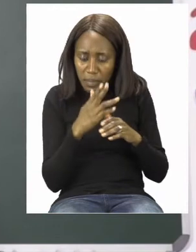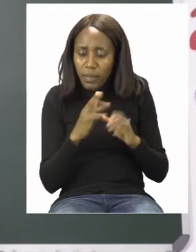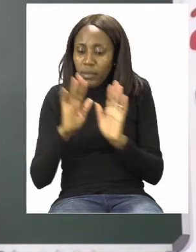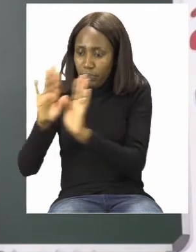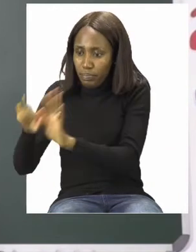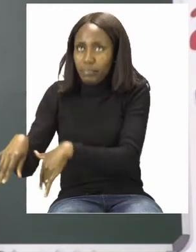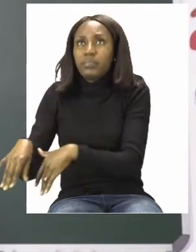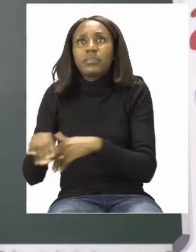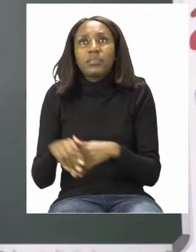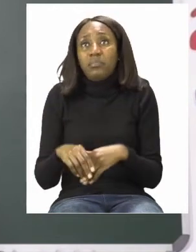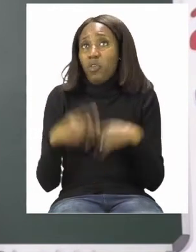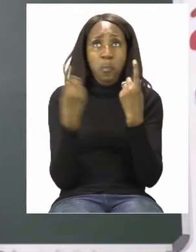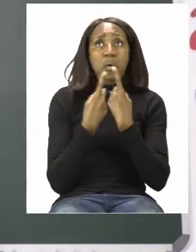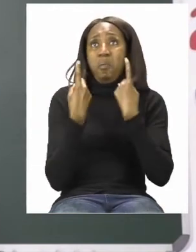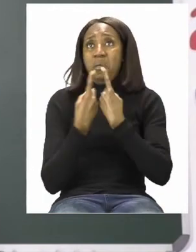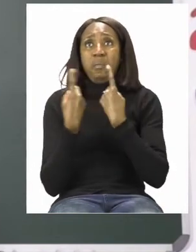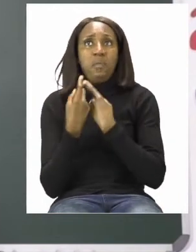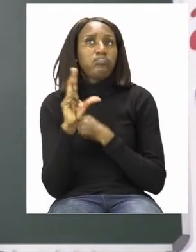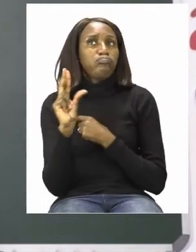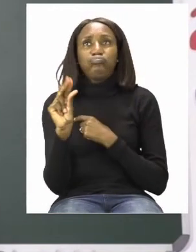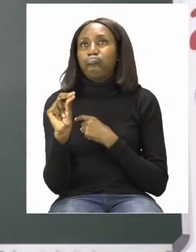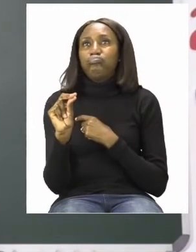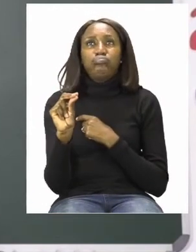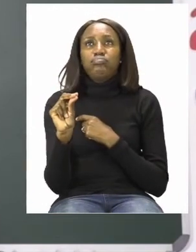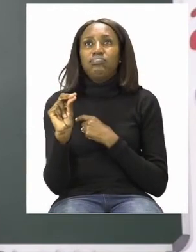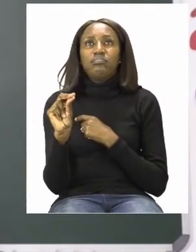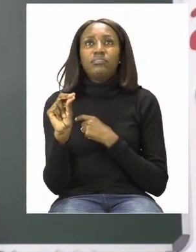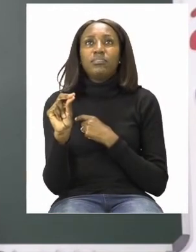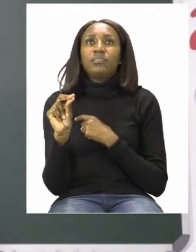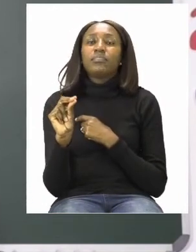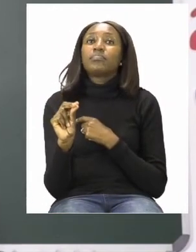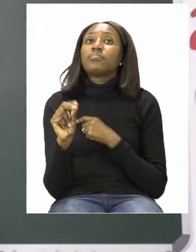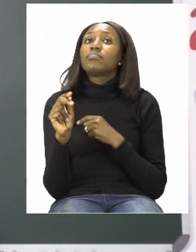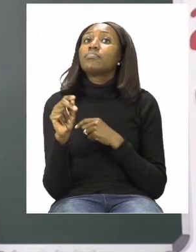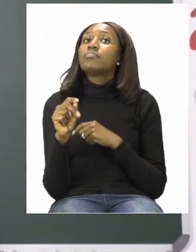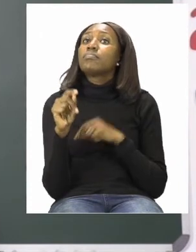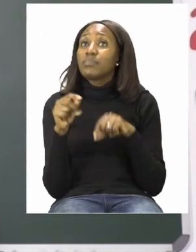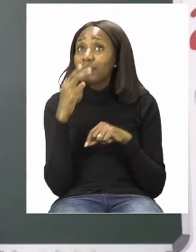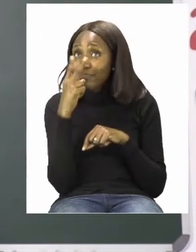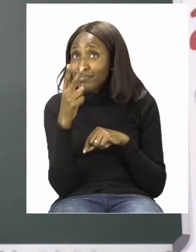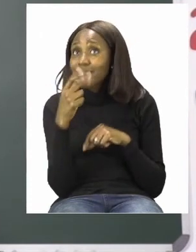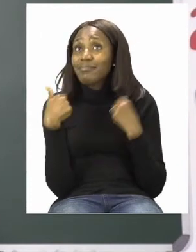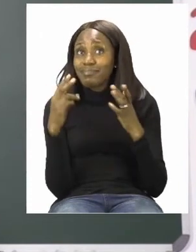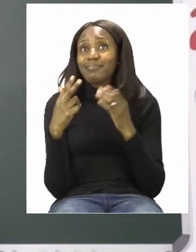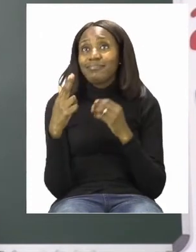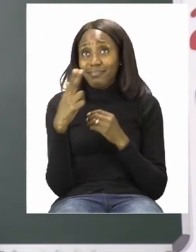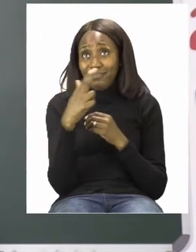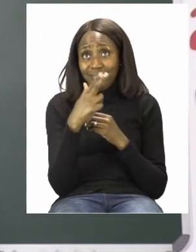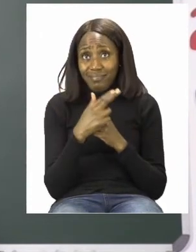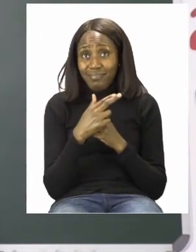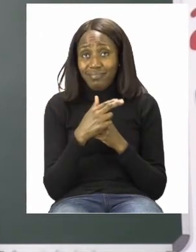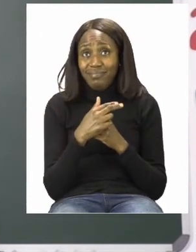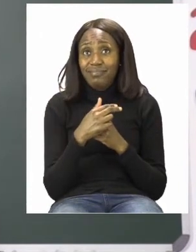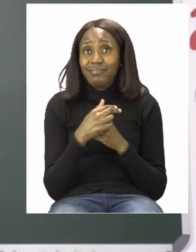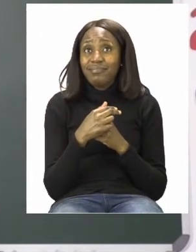It is not a toy. So, I have started cutting out my pictures, and when I'm using